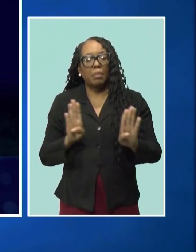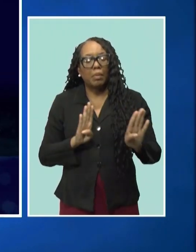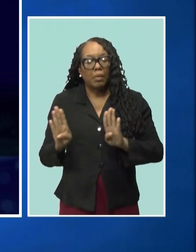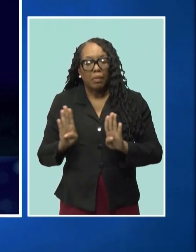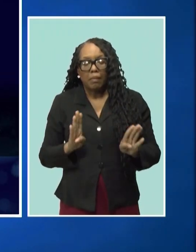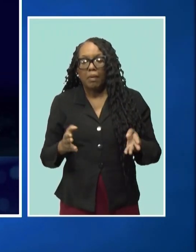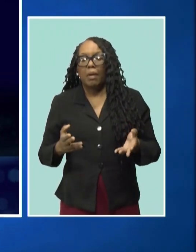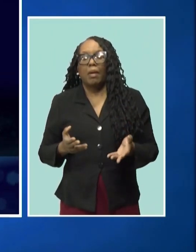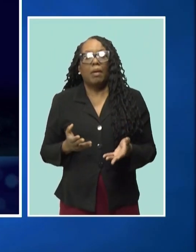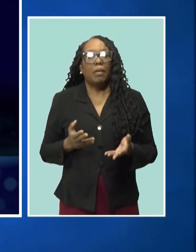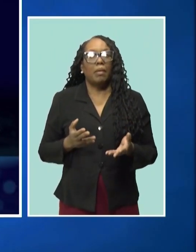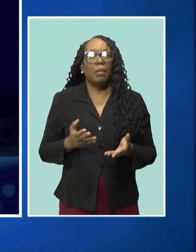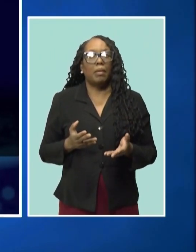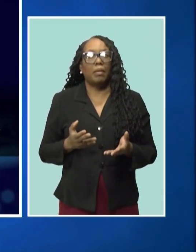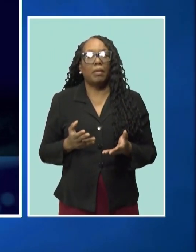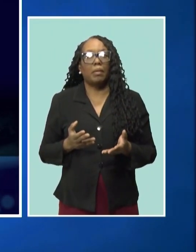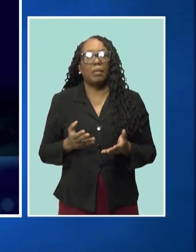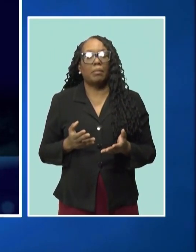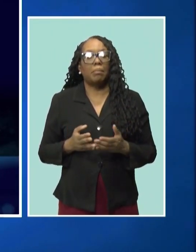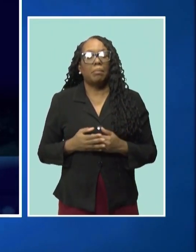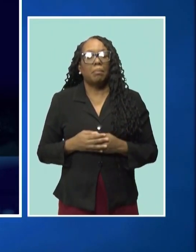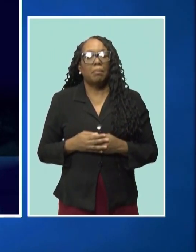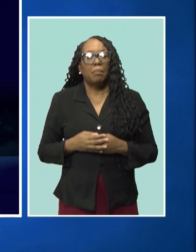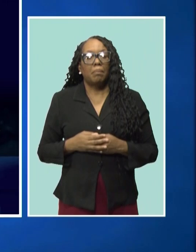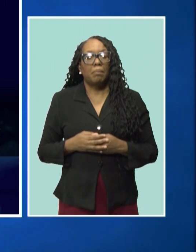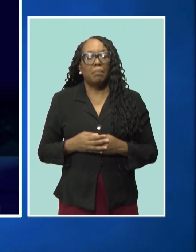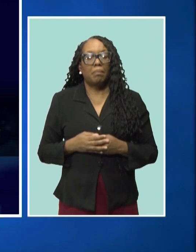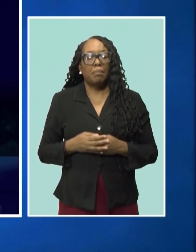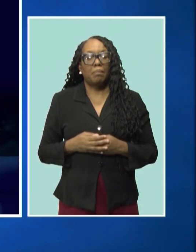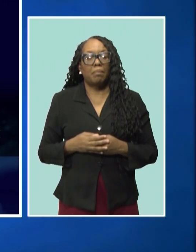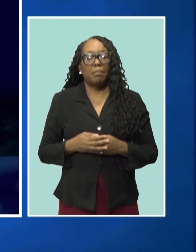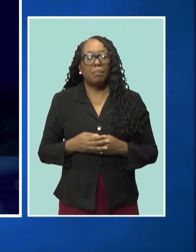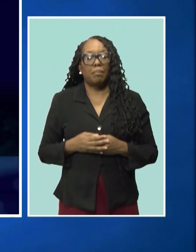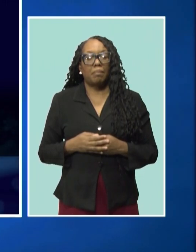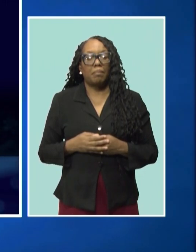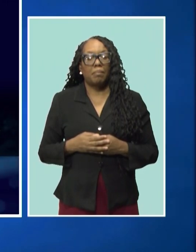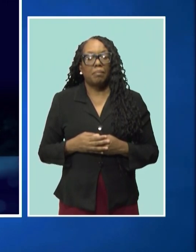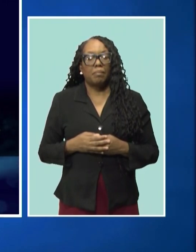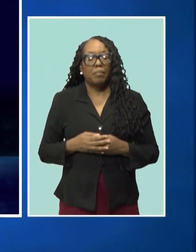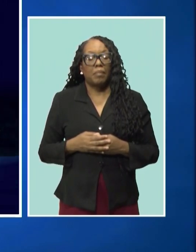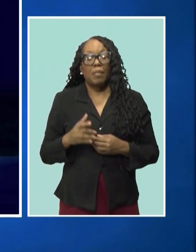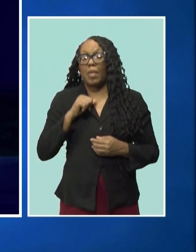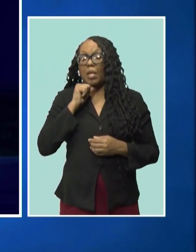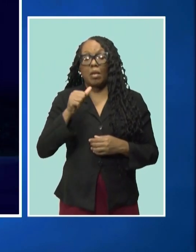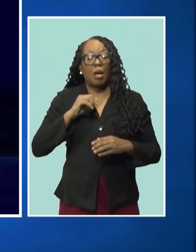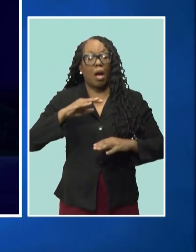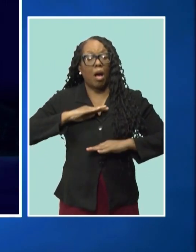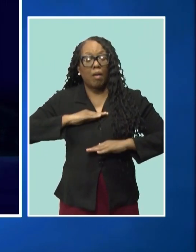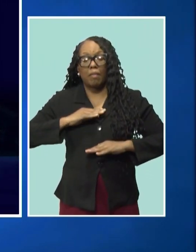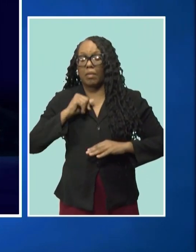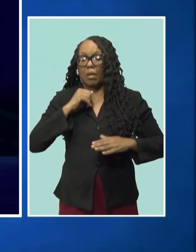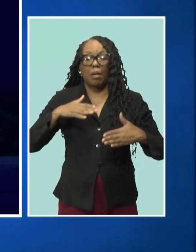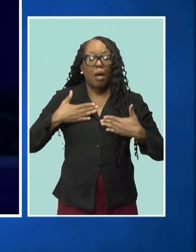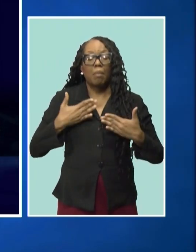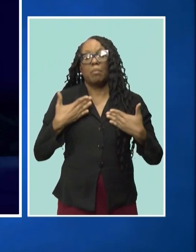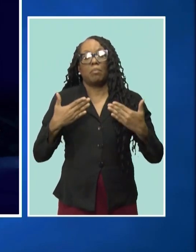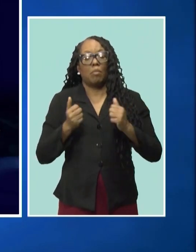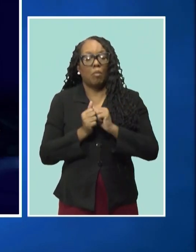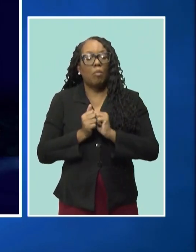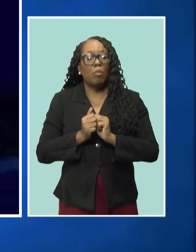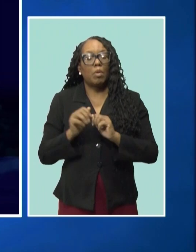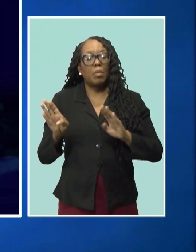and submitted a resolution of no confidence, which that was done yesterday,